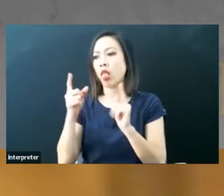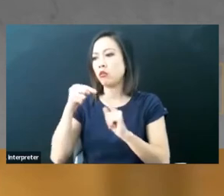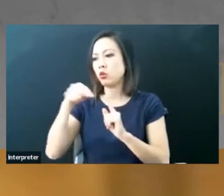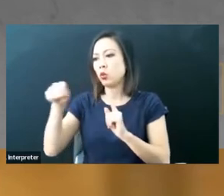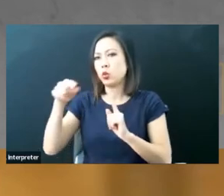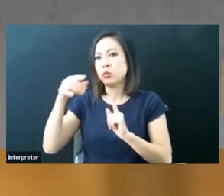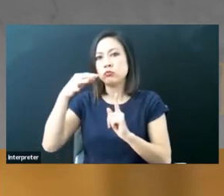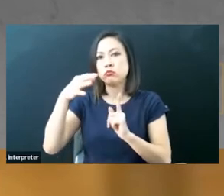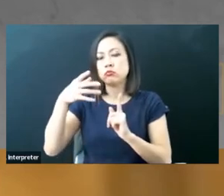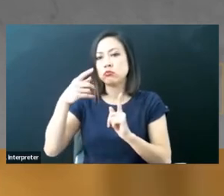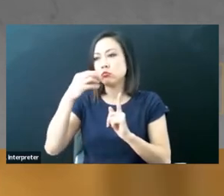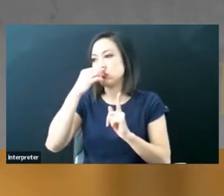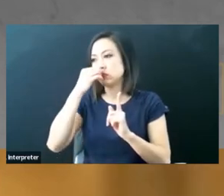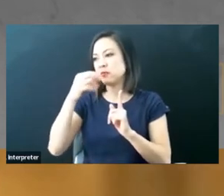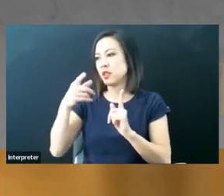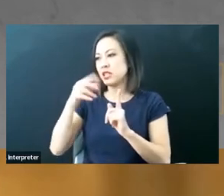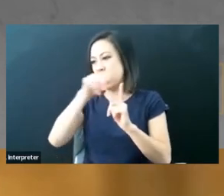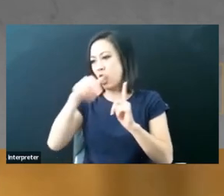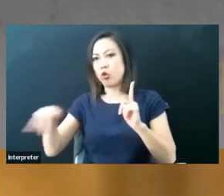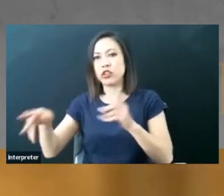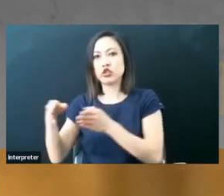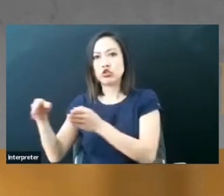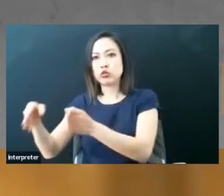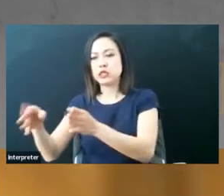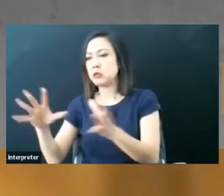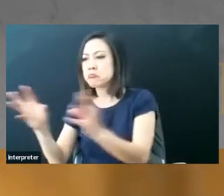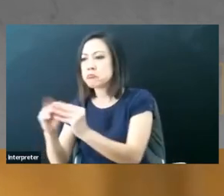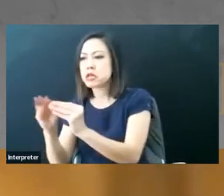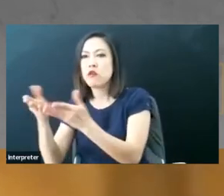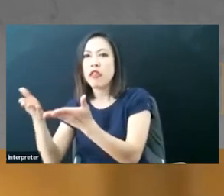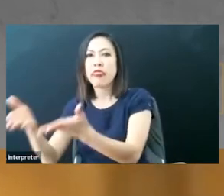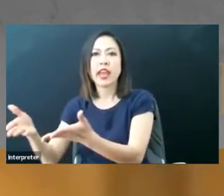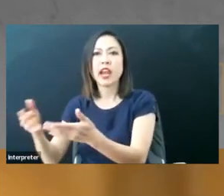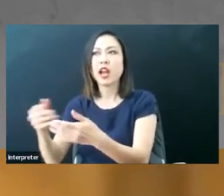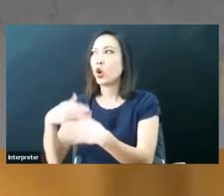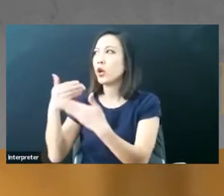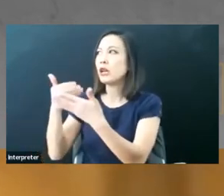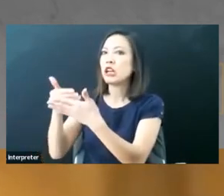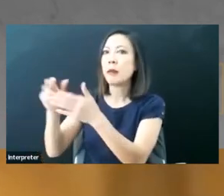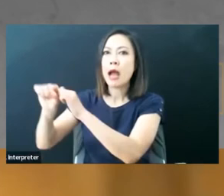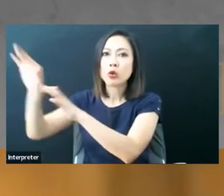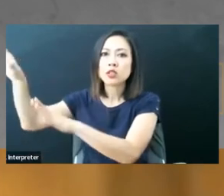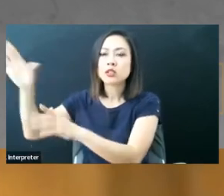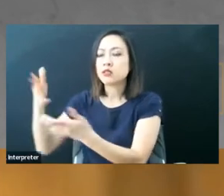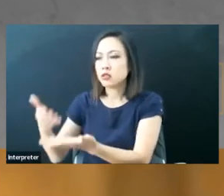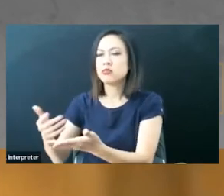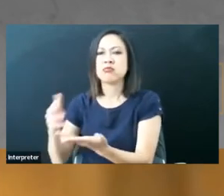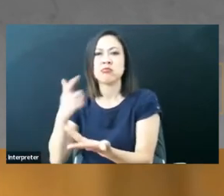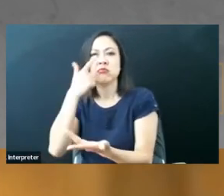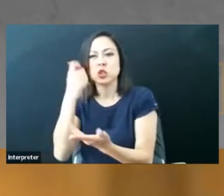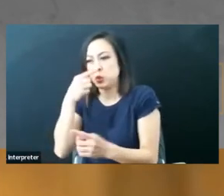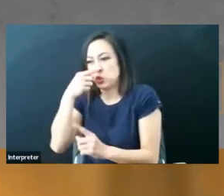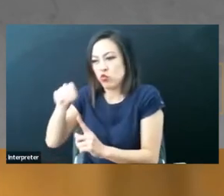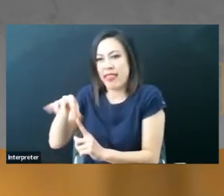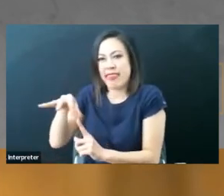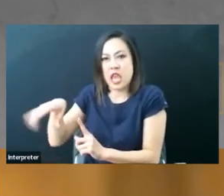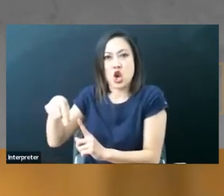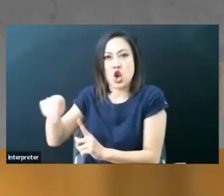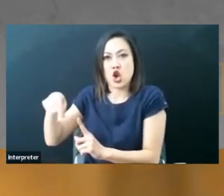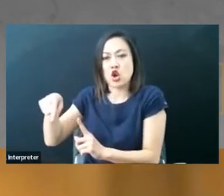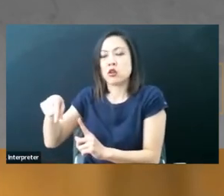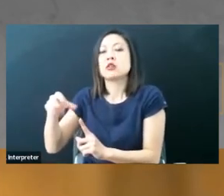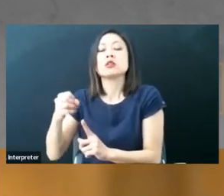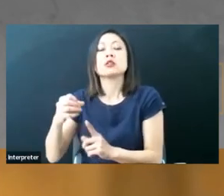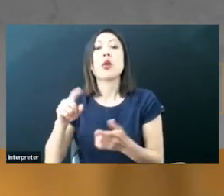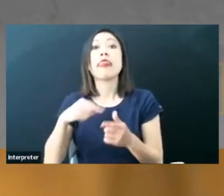Sunnyvale, and I'm in Mountain View, because it was just efficient. So the transition wasn't that hard. And then as we went into work from home, we said, you know, we think